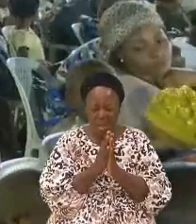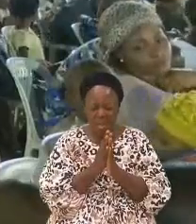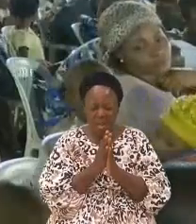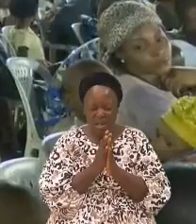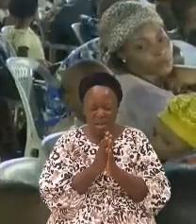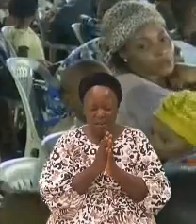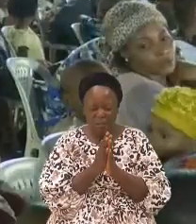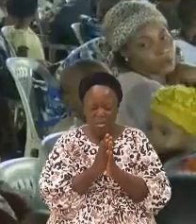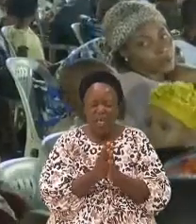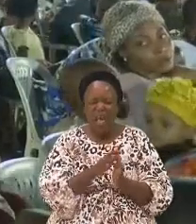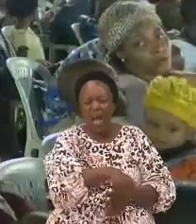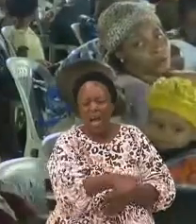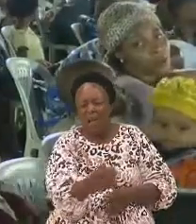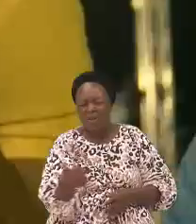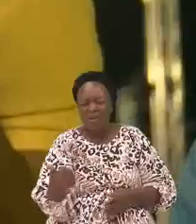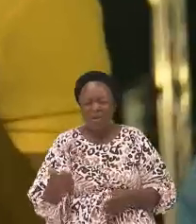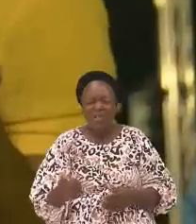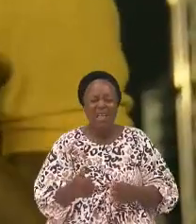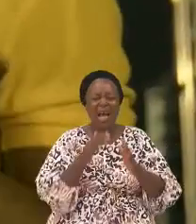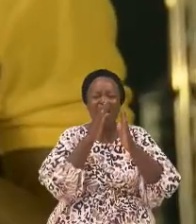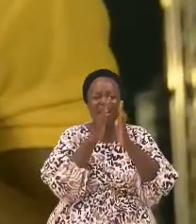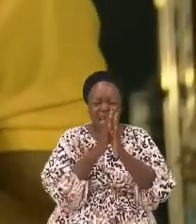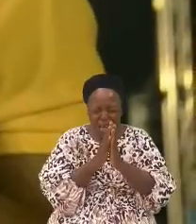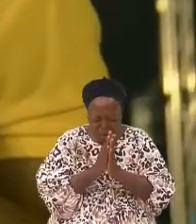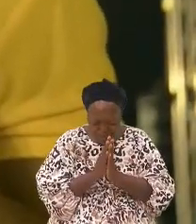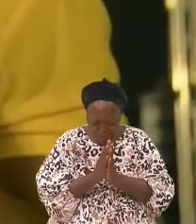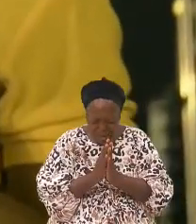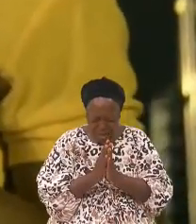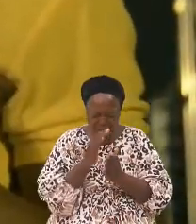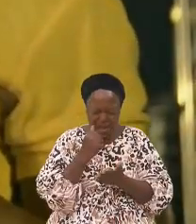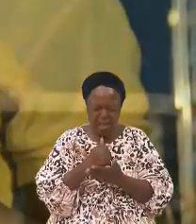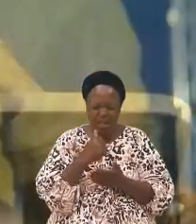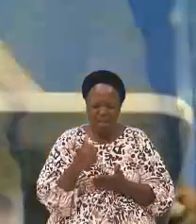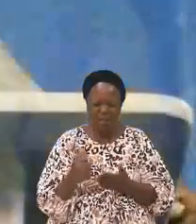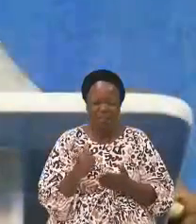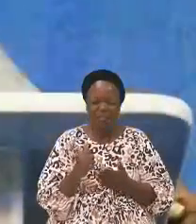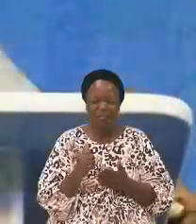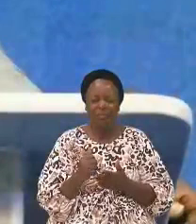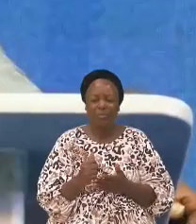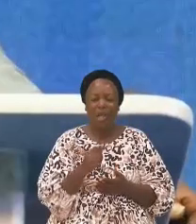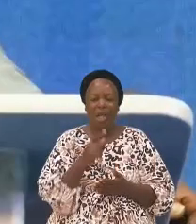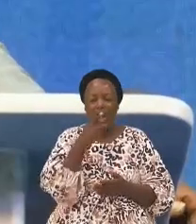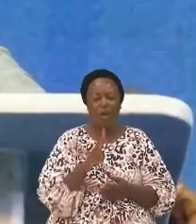mighty name, we pray. Amen. Another